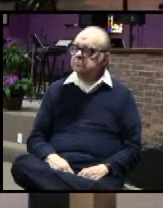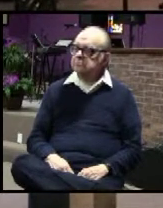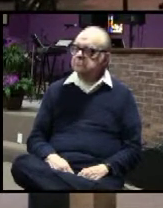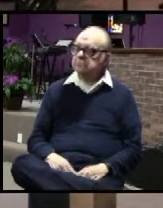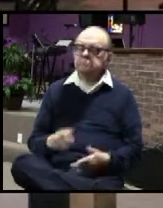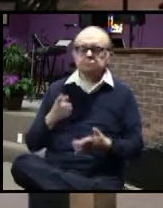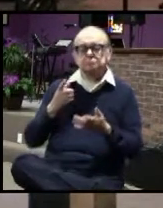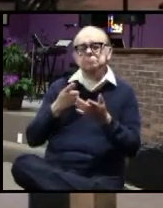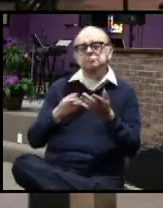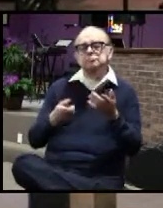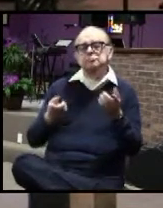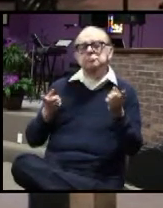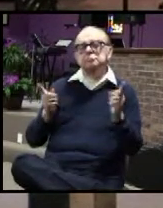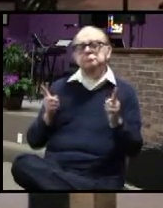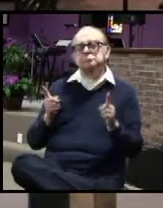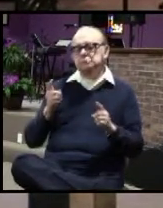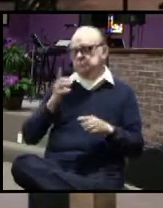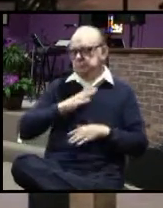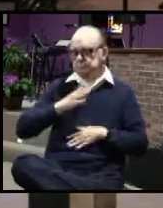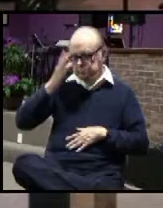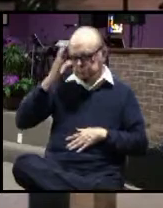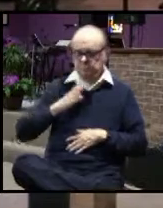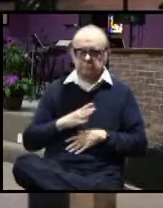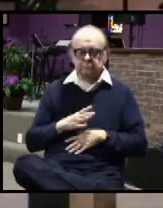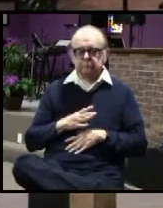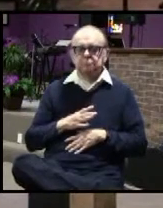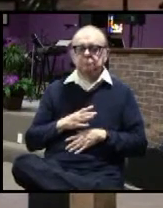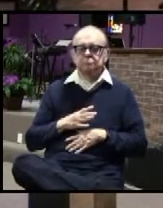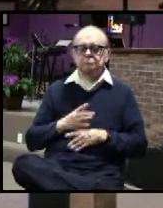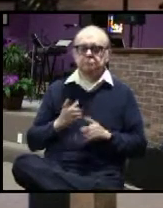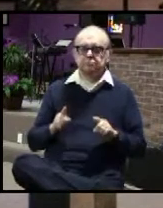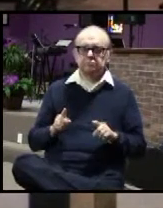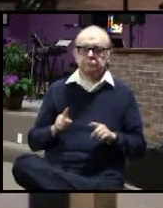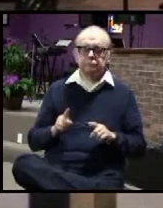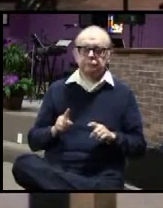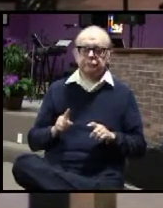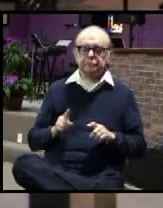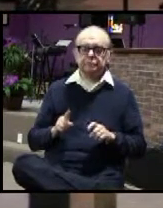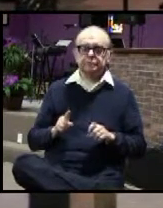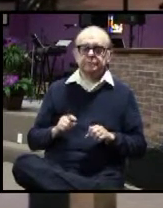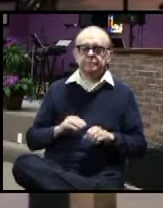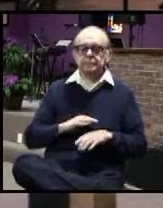What ends up happening, ladies and gentlemen, is that when you're overpowered,